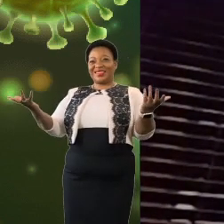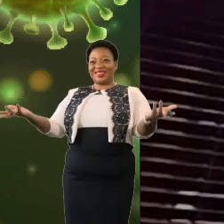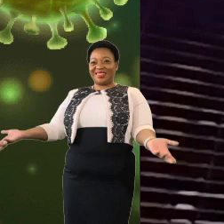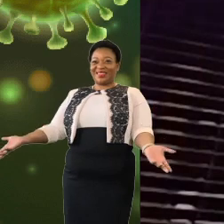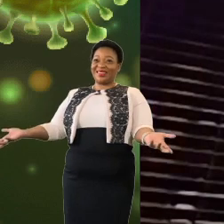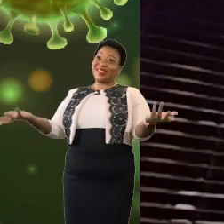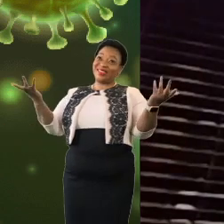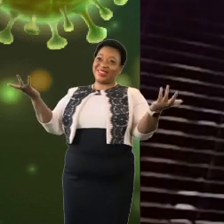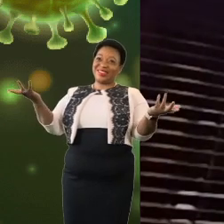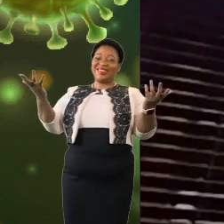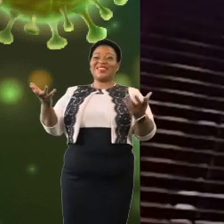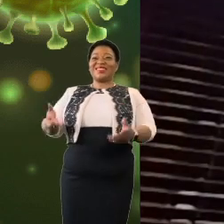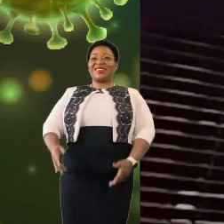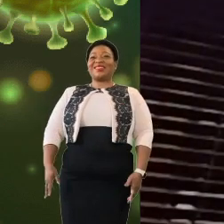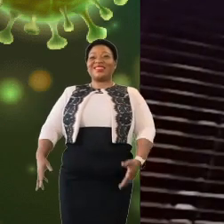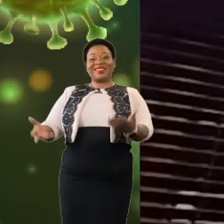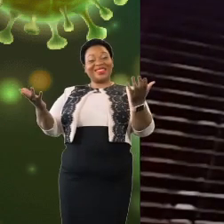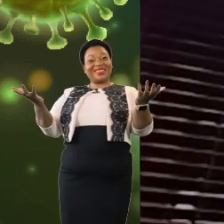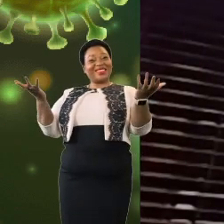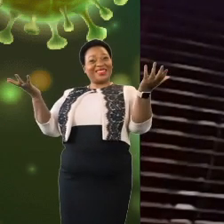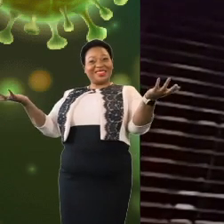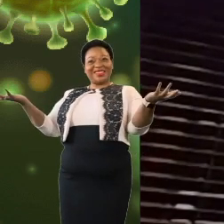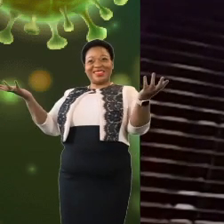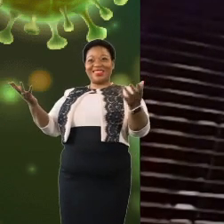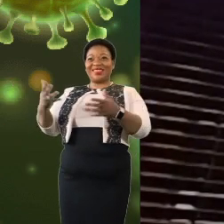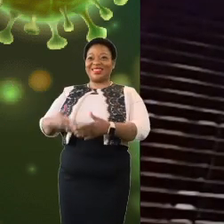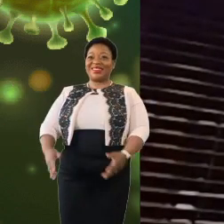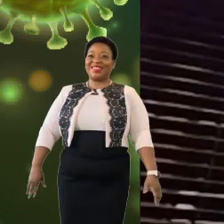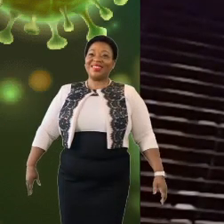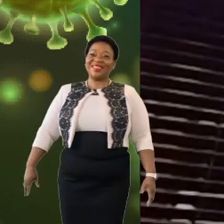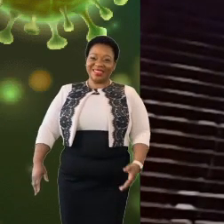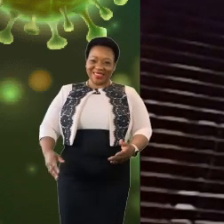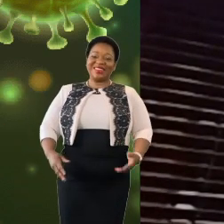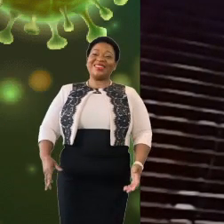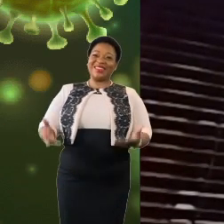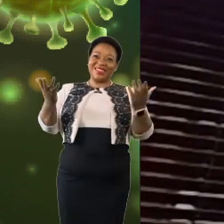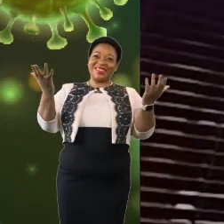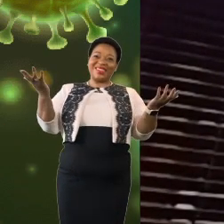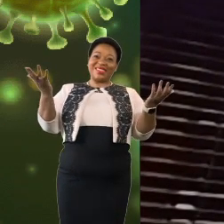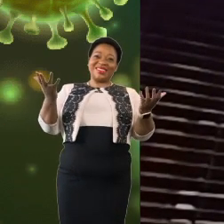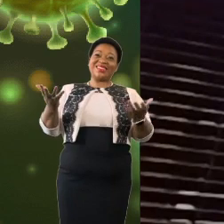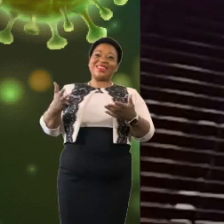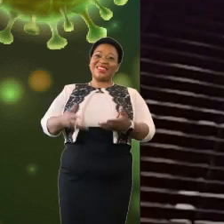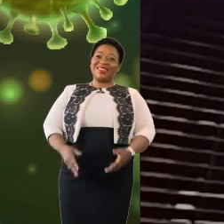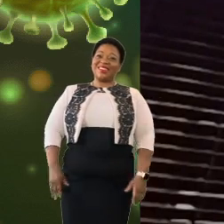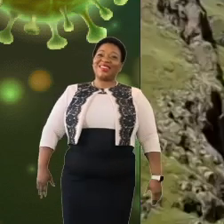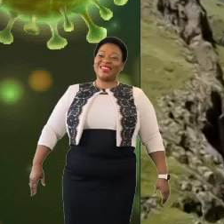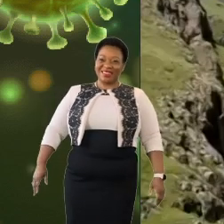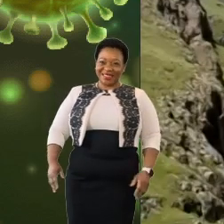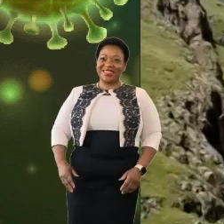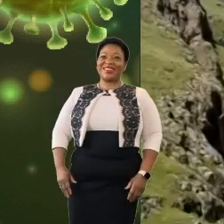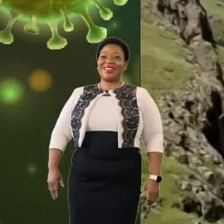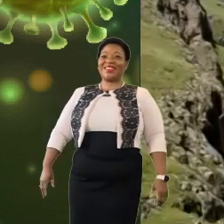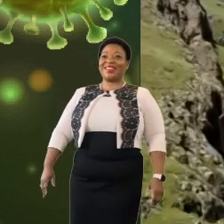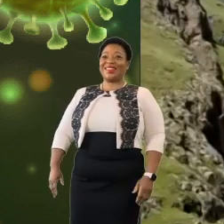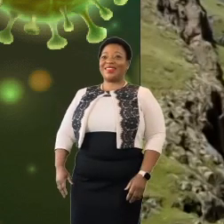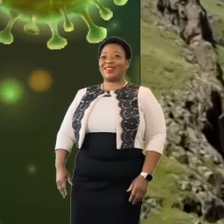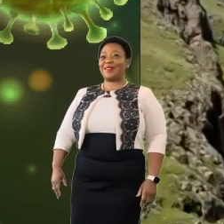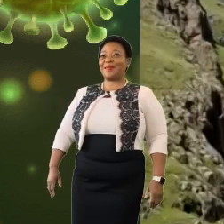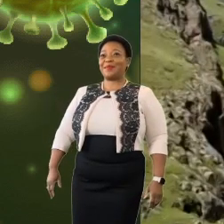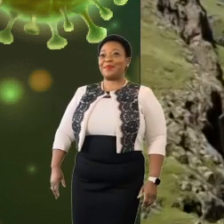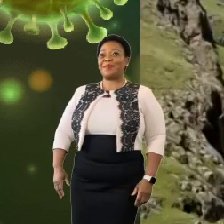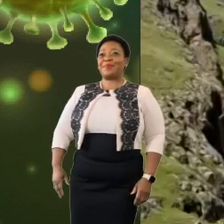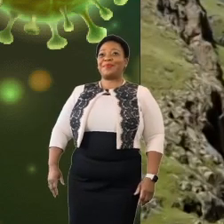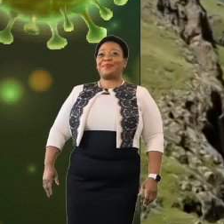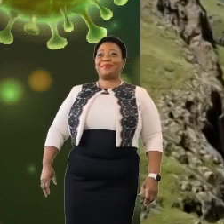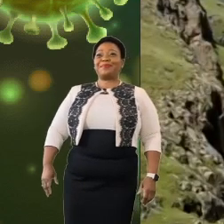All good. Well, thank you then. Thanks very much, Tebogo, and keep up the good work. I think the one issue just from my side,